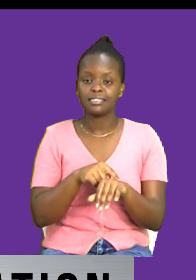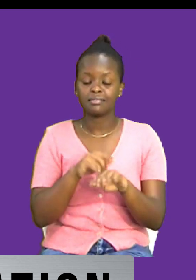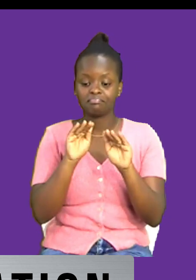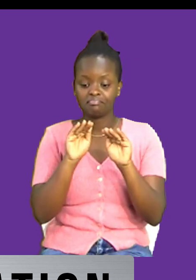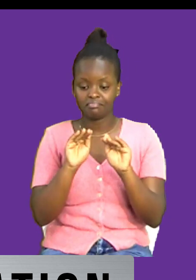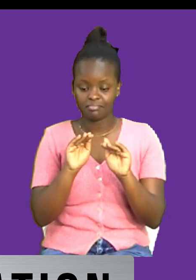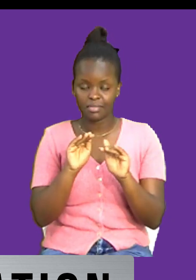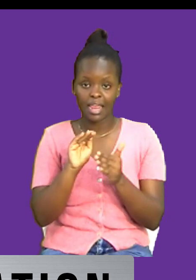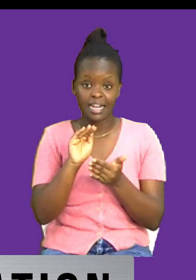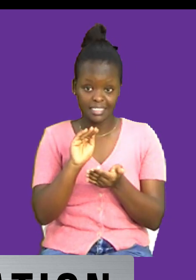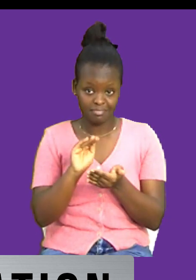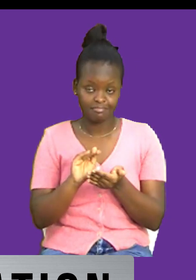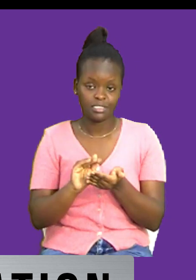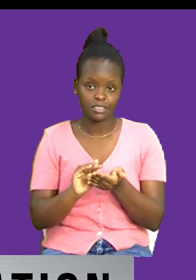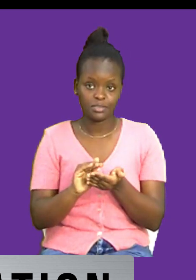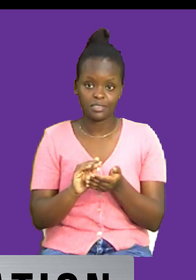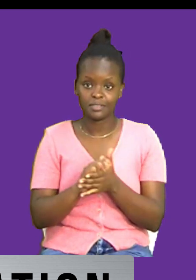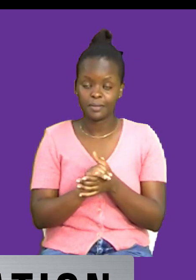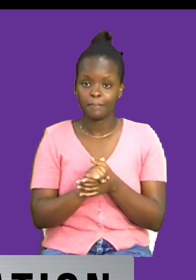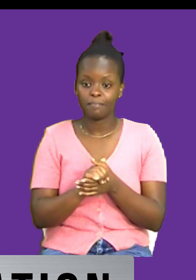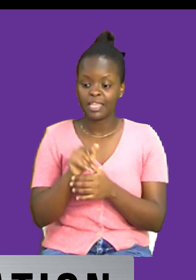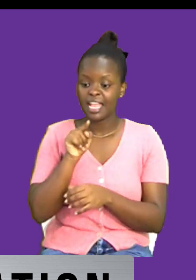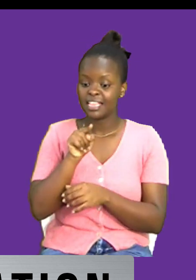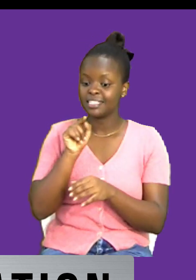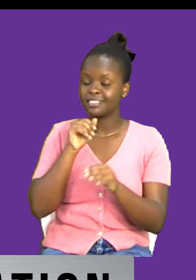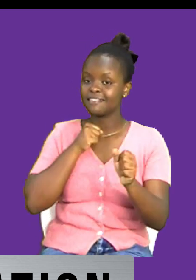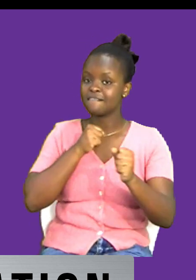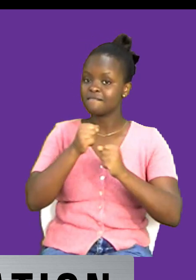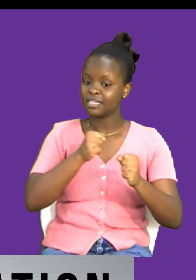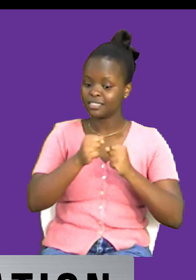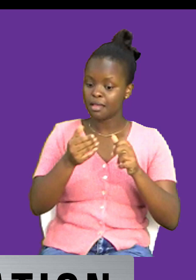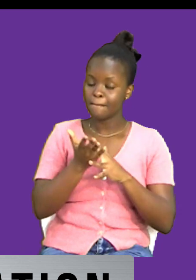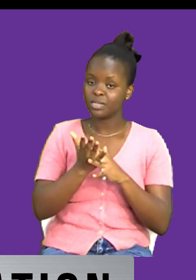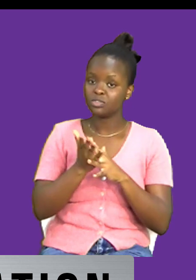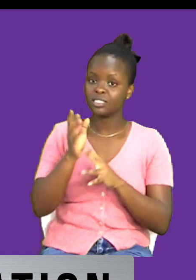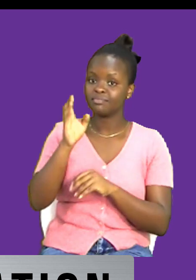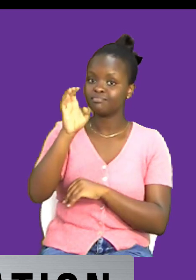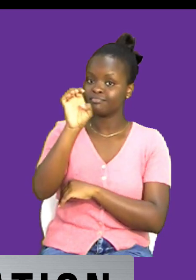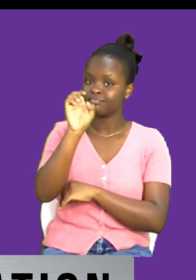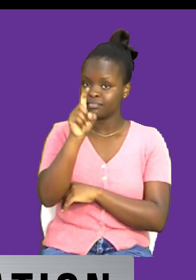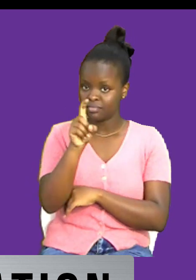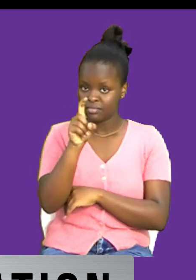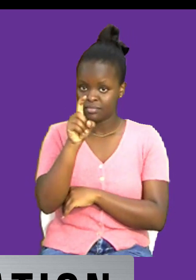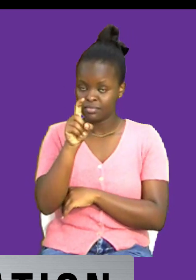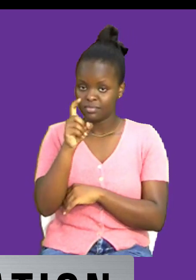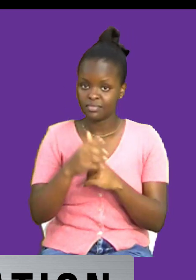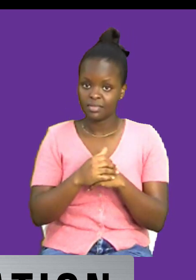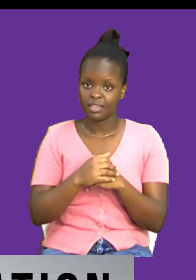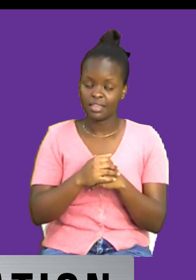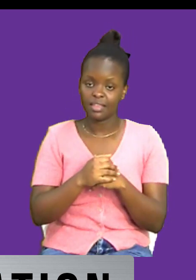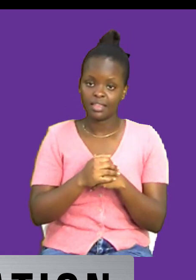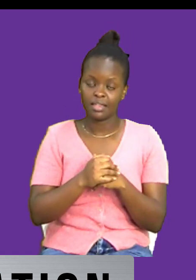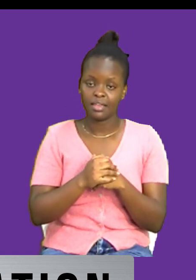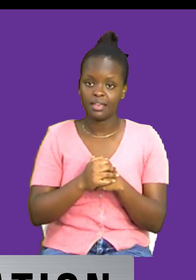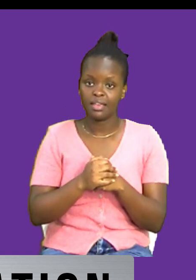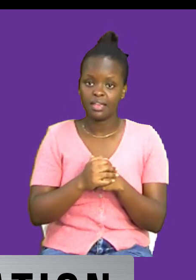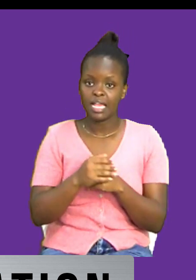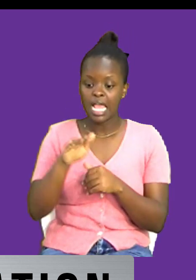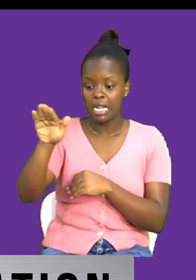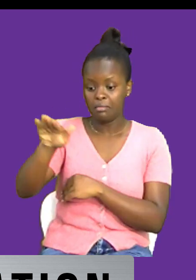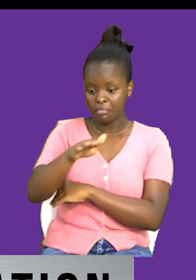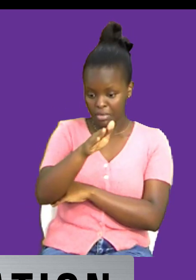Jonah, I've always said this all the time. This fight is between the executive and judiciary. The legislature could have some time, some opportunity to